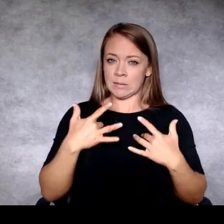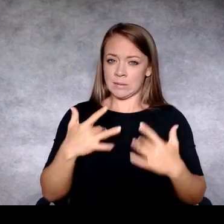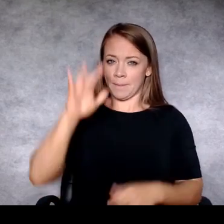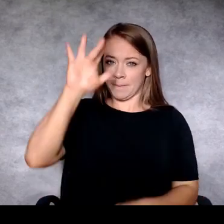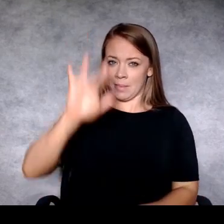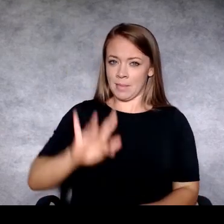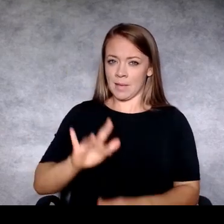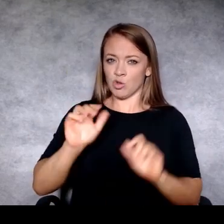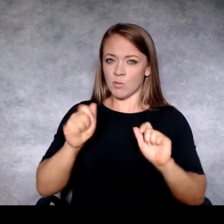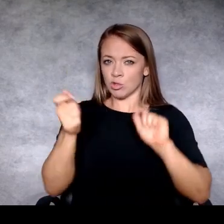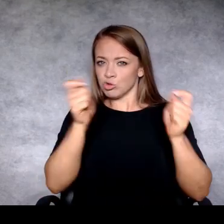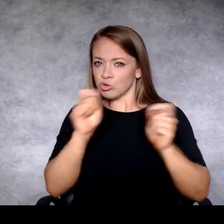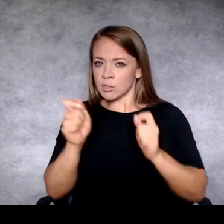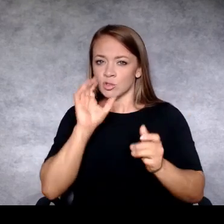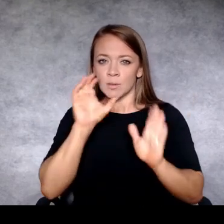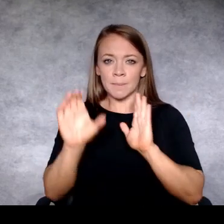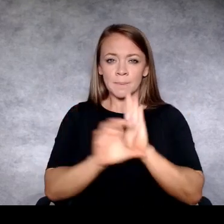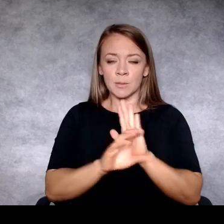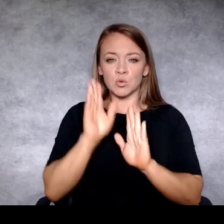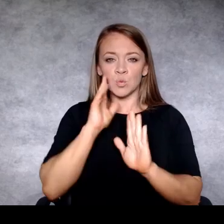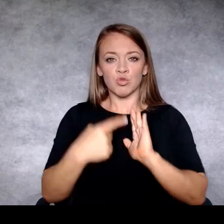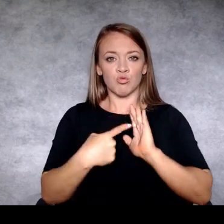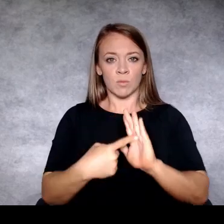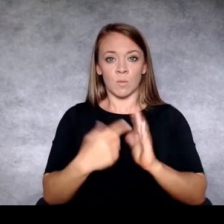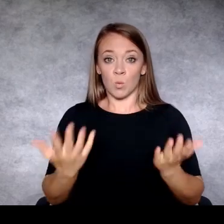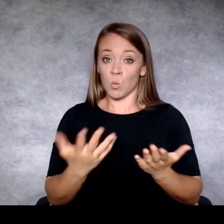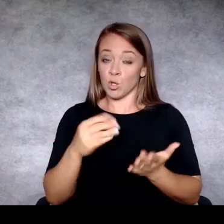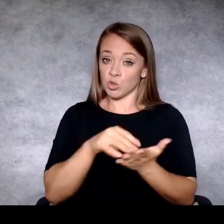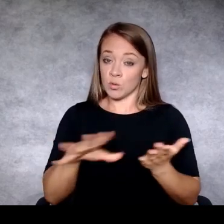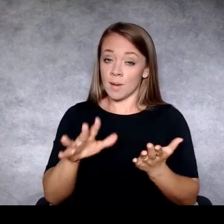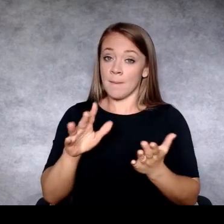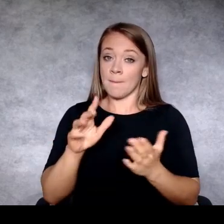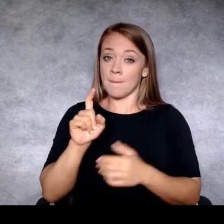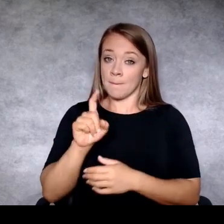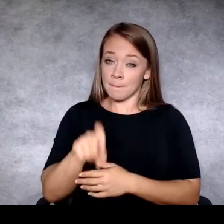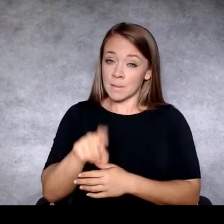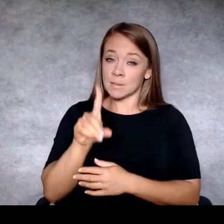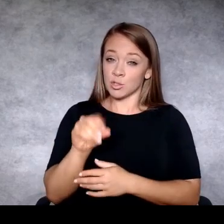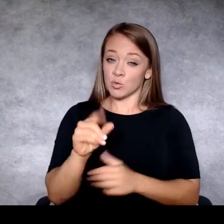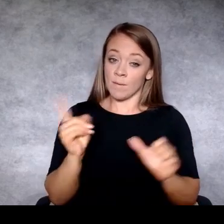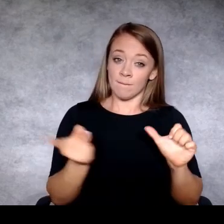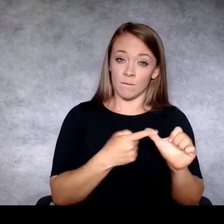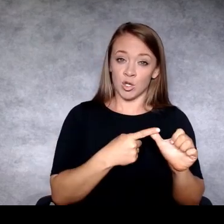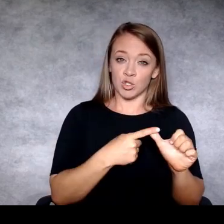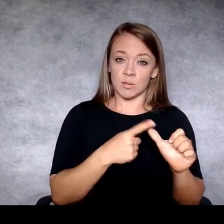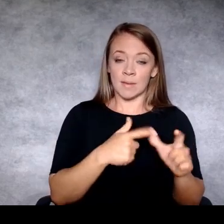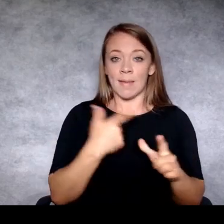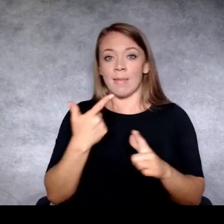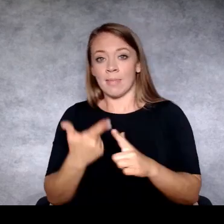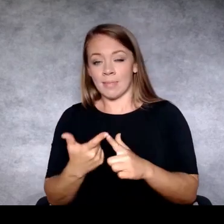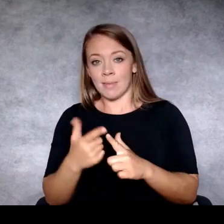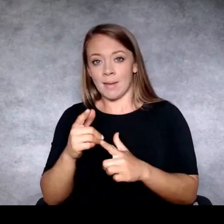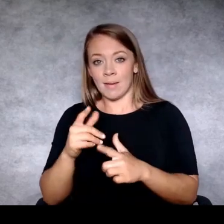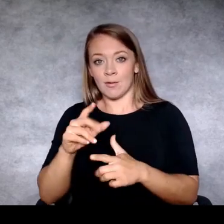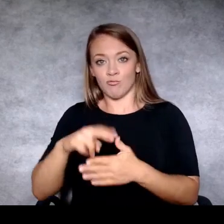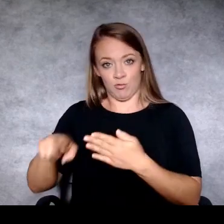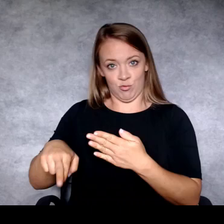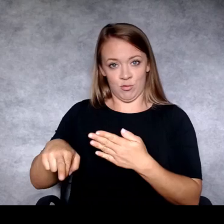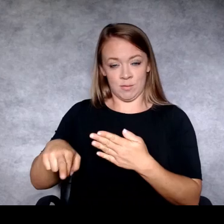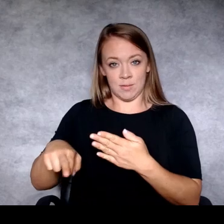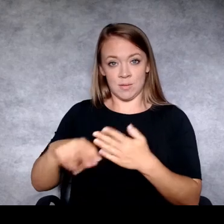with interchangeable pictures that represent what a student must do first in order to have access to the then.